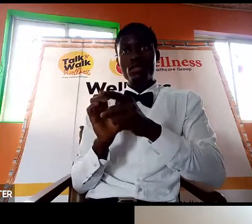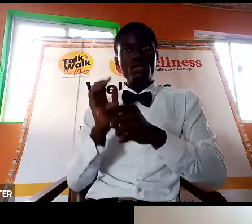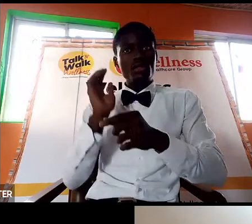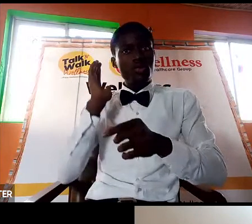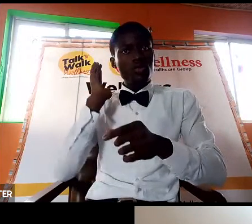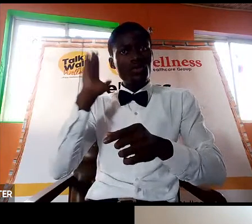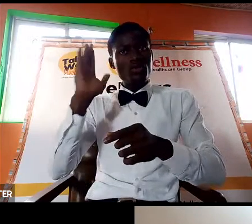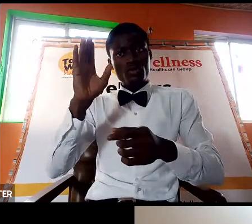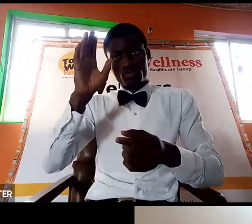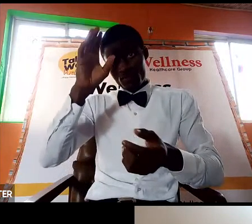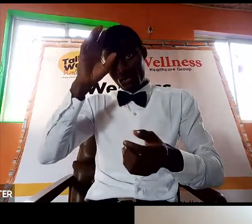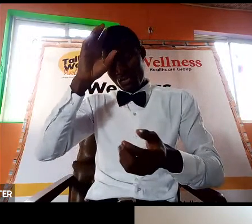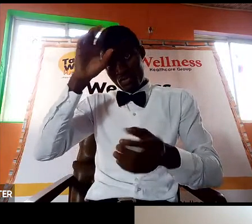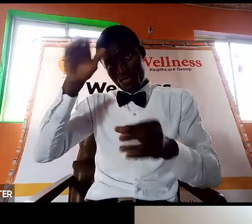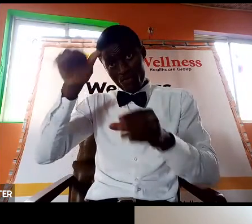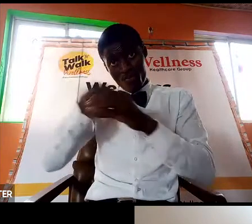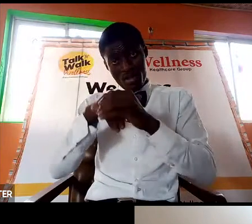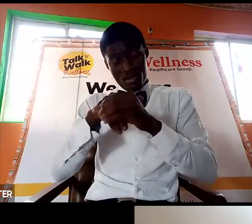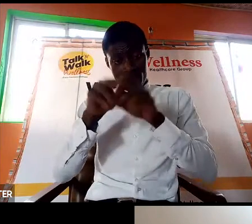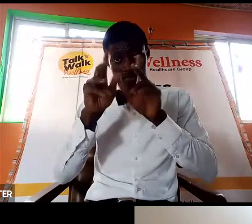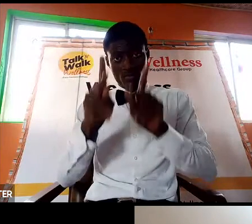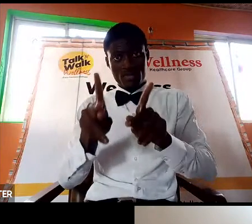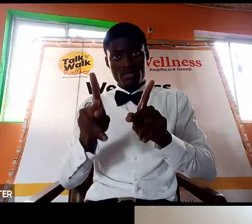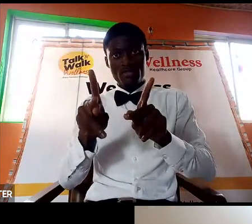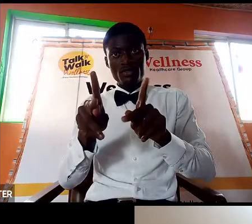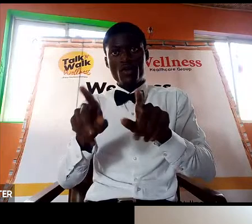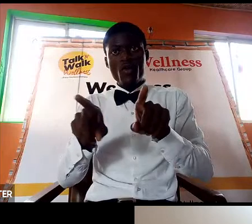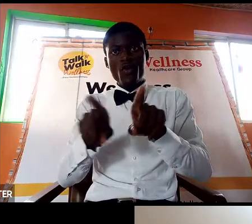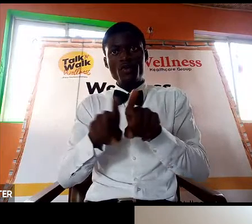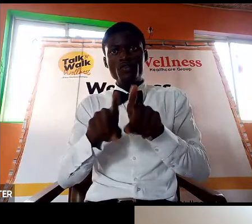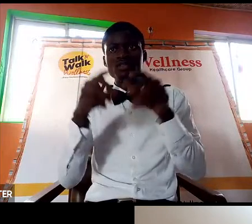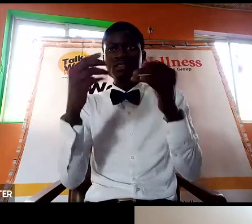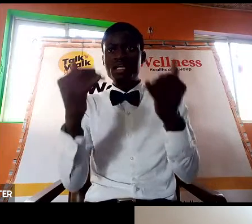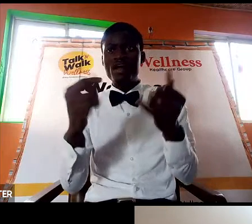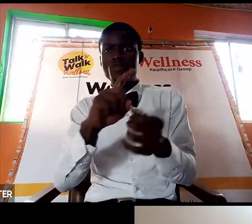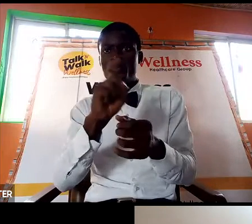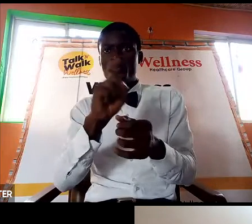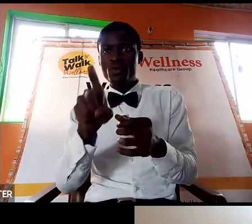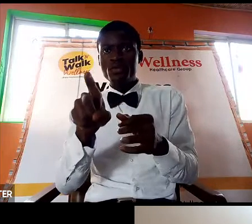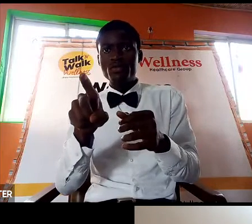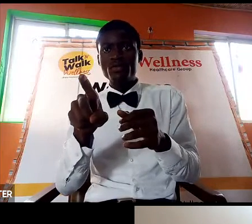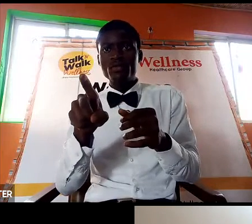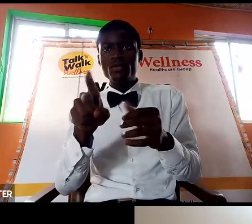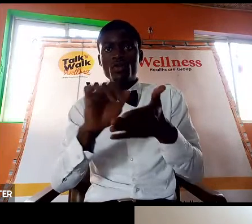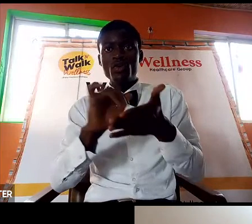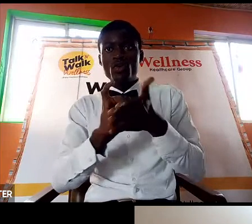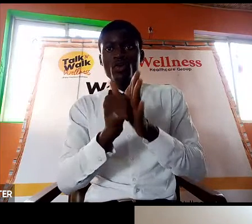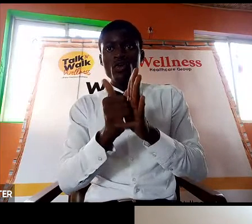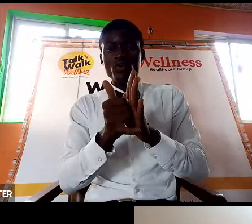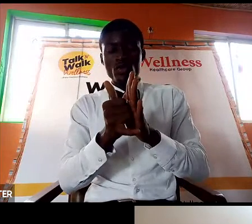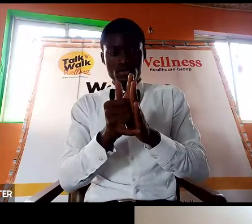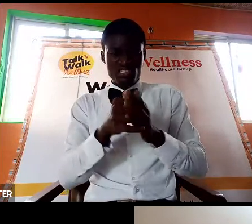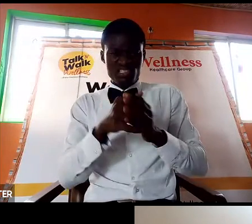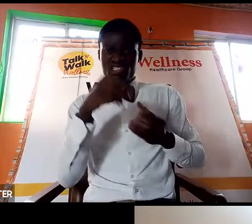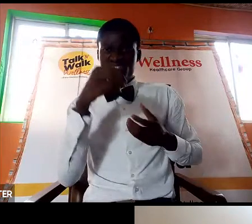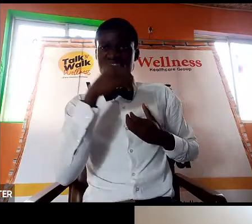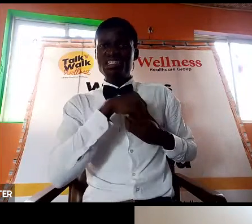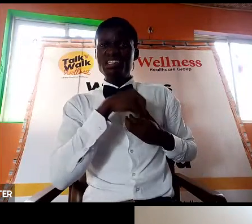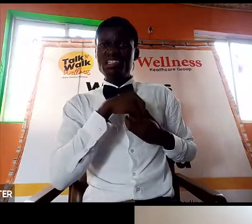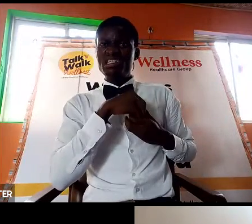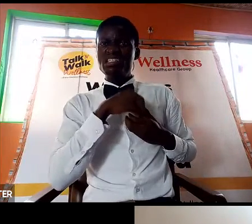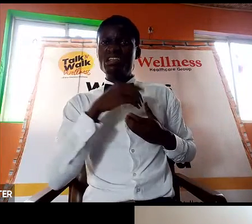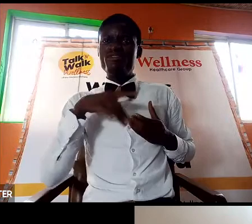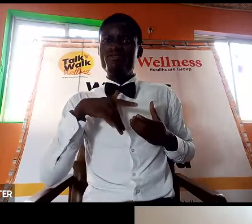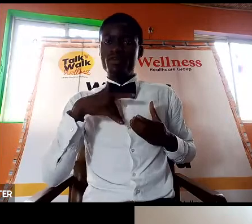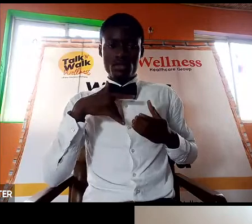they are old. Does sex drives, does those innate feeling, does it wear off with age, or is it that the